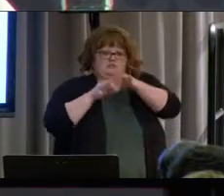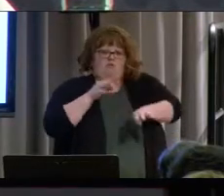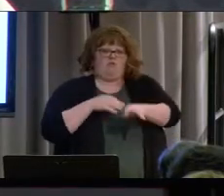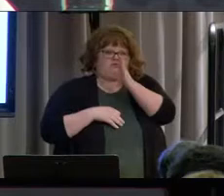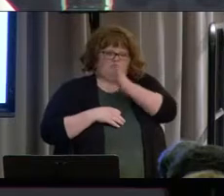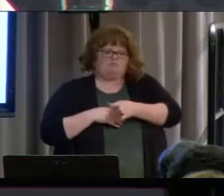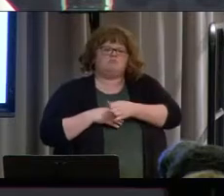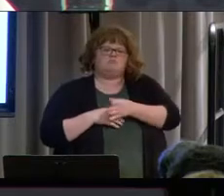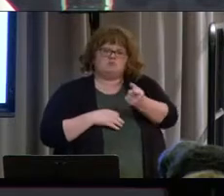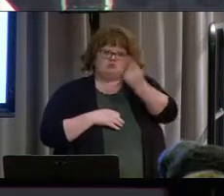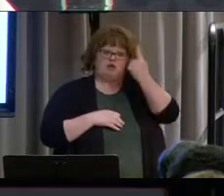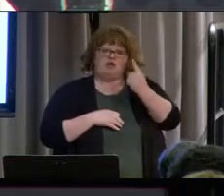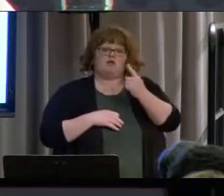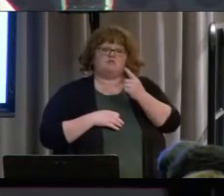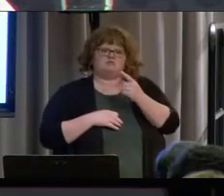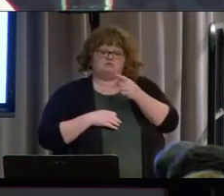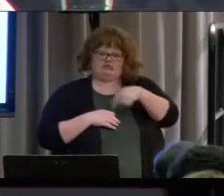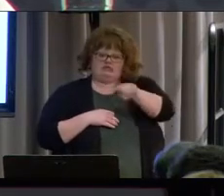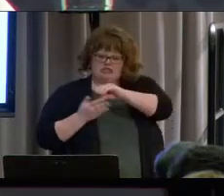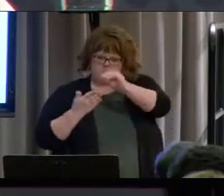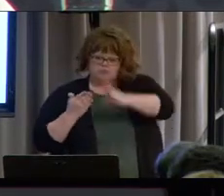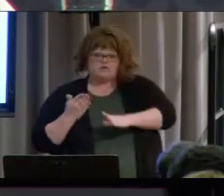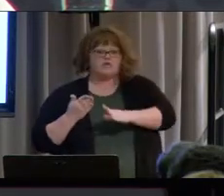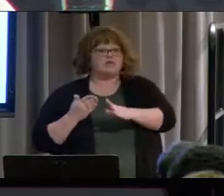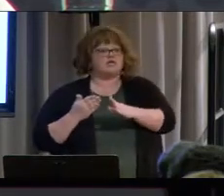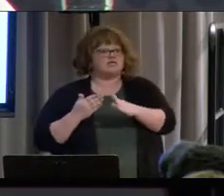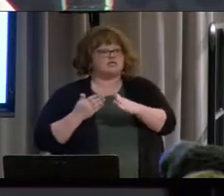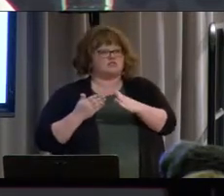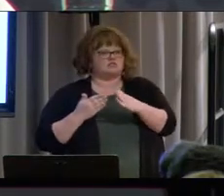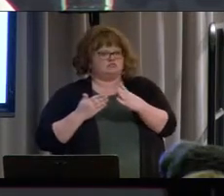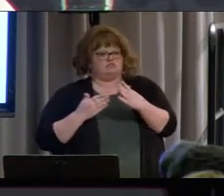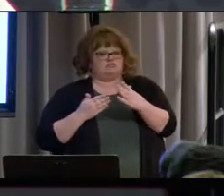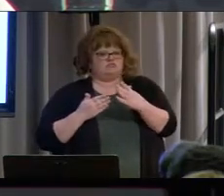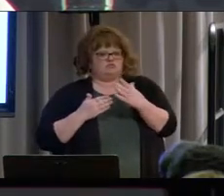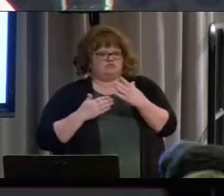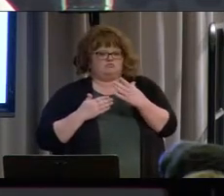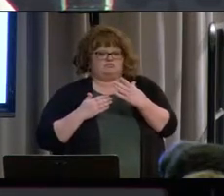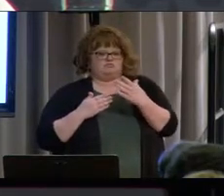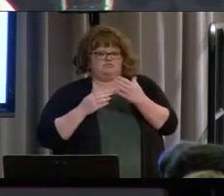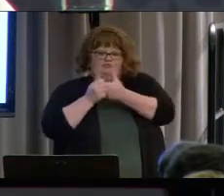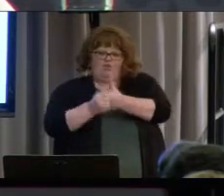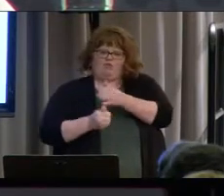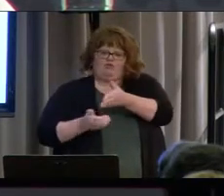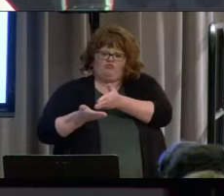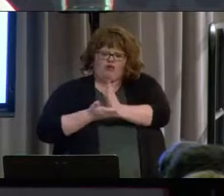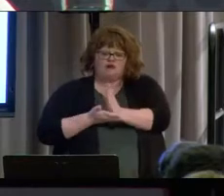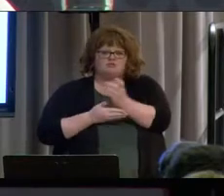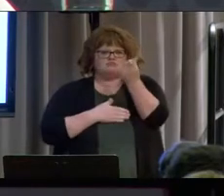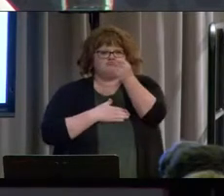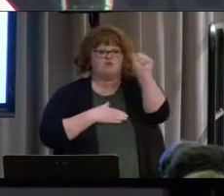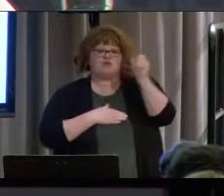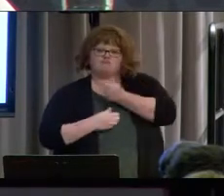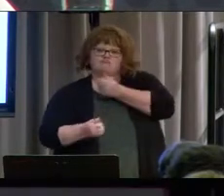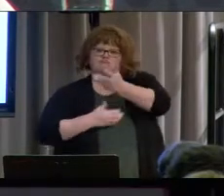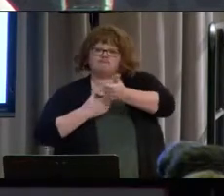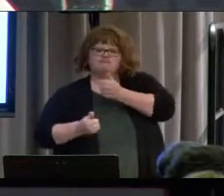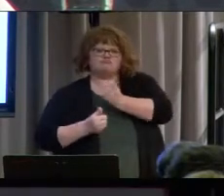the fact that these students were expressing their First Amendment rights, and what a tragedy that was.